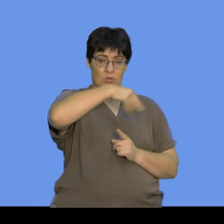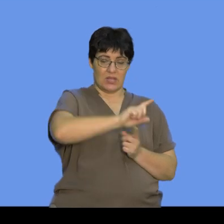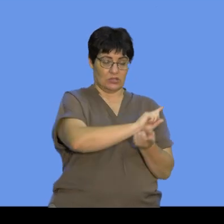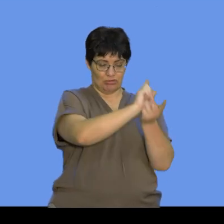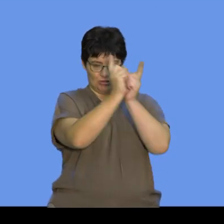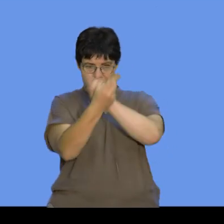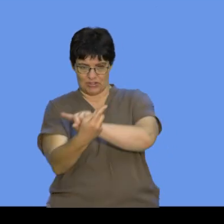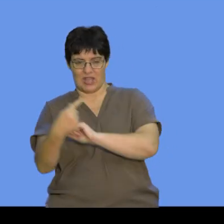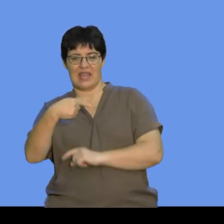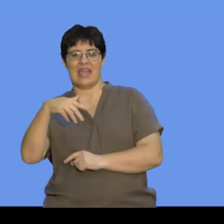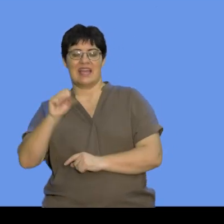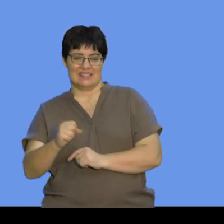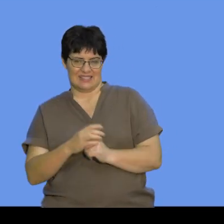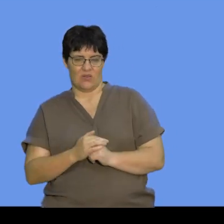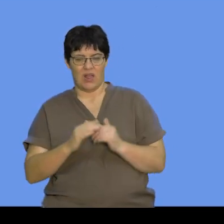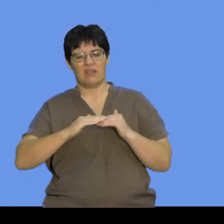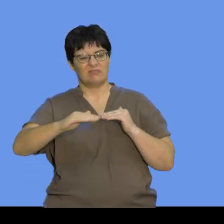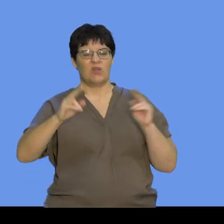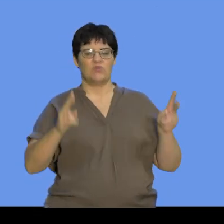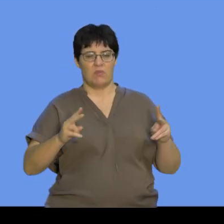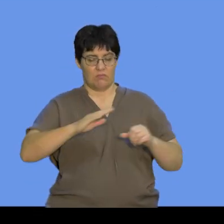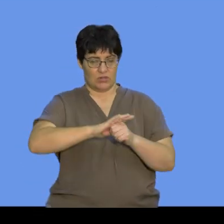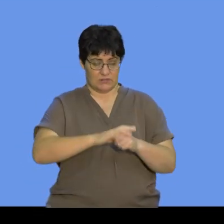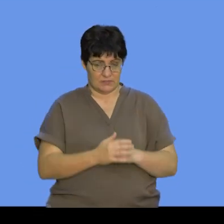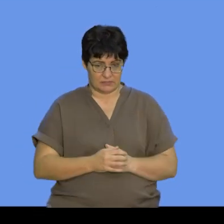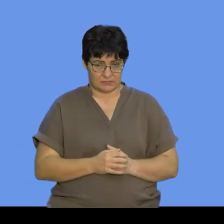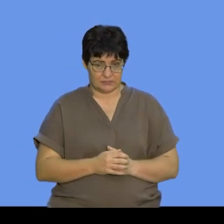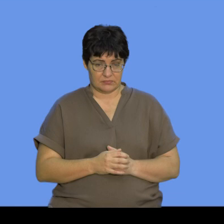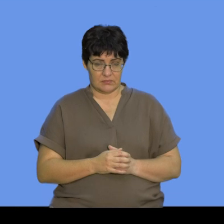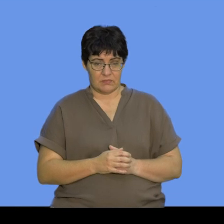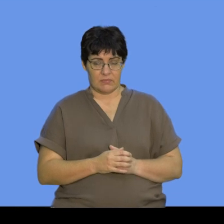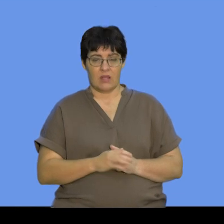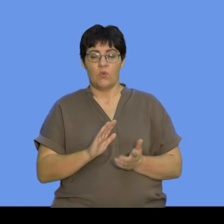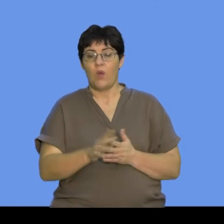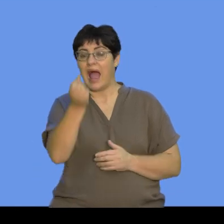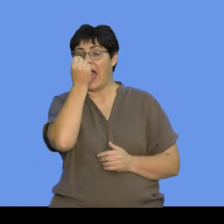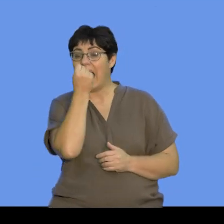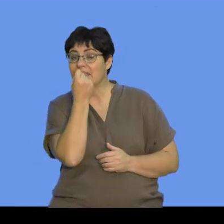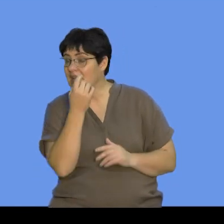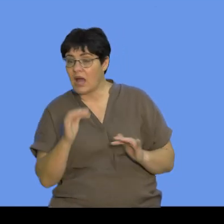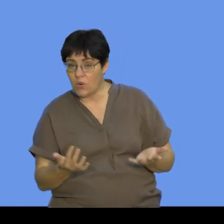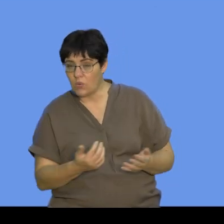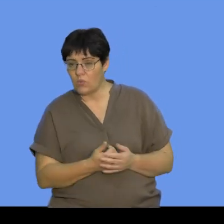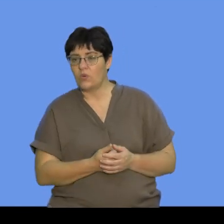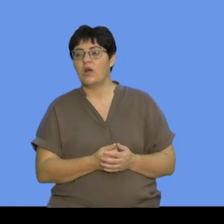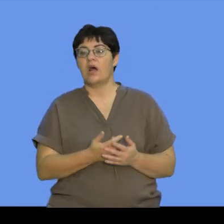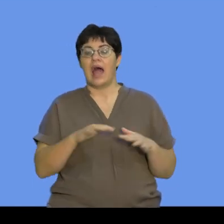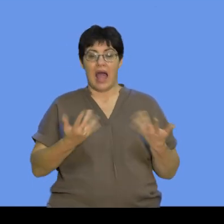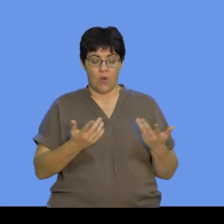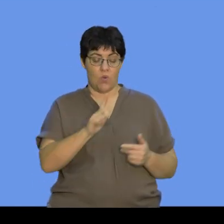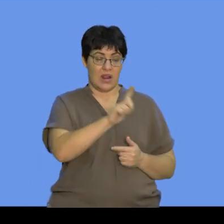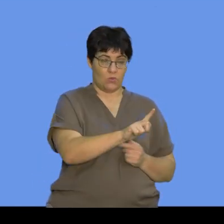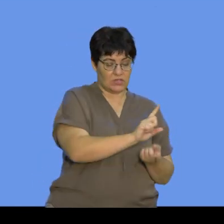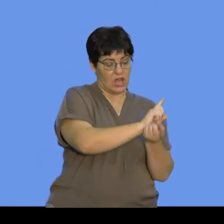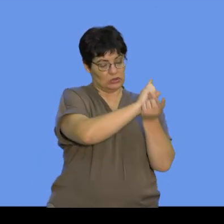sea level or standard atmospheric pressure, okay? This is just our understanding in terms of the change